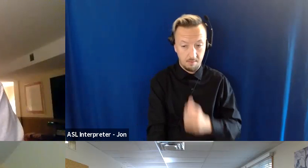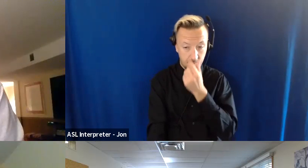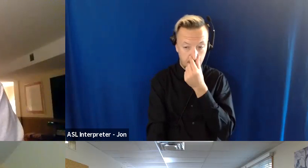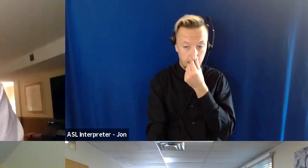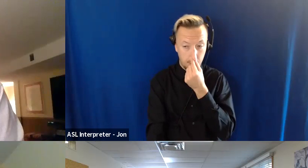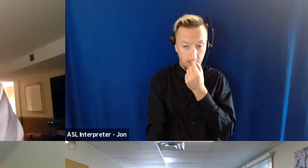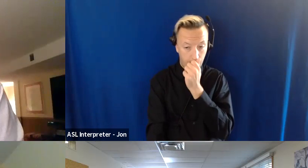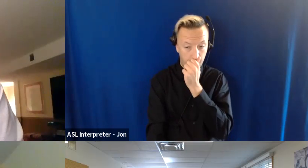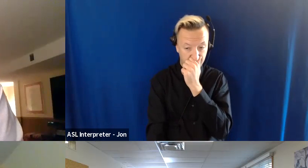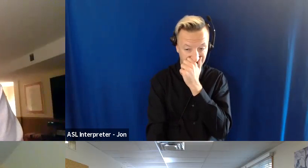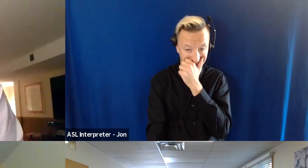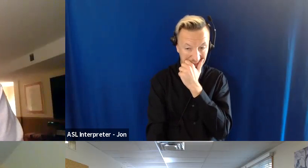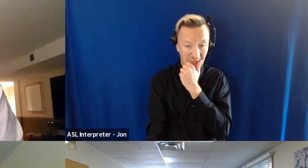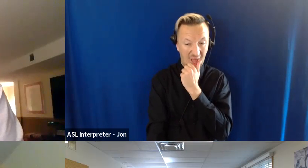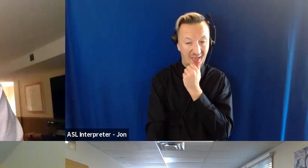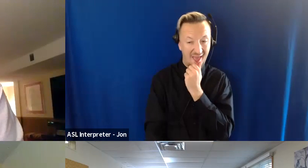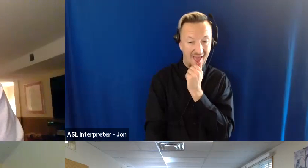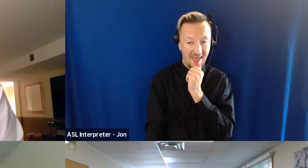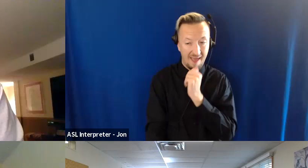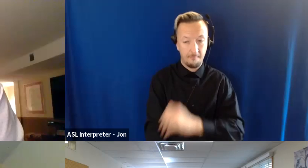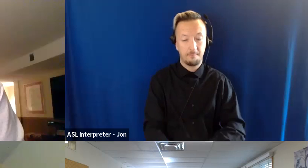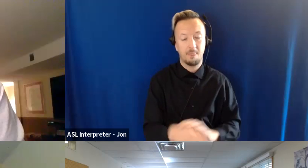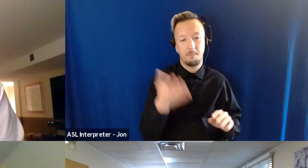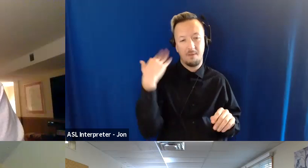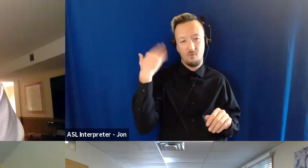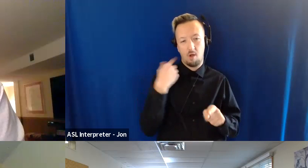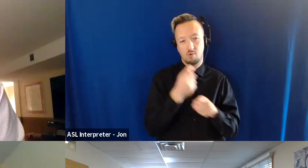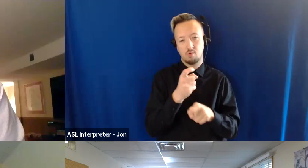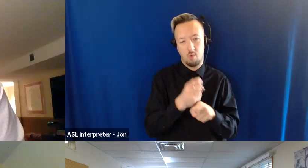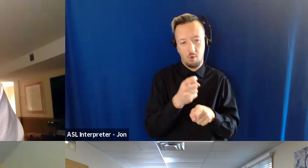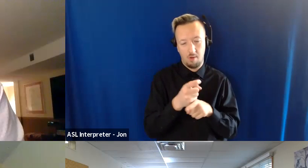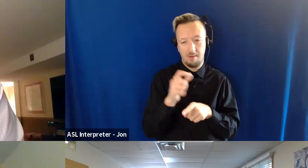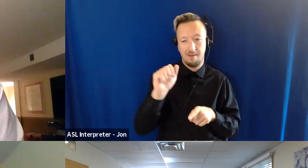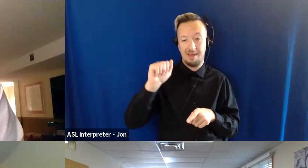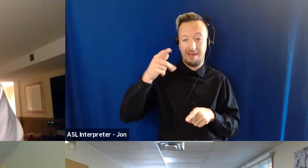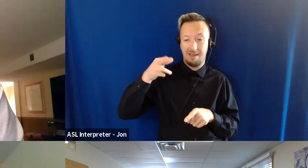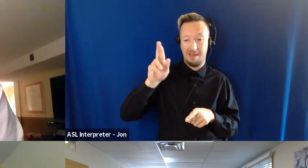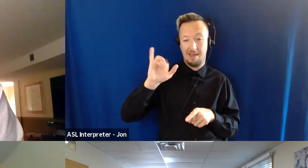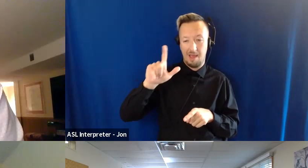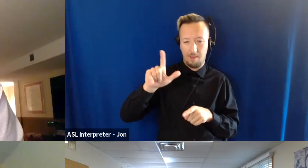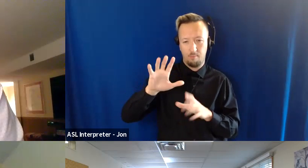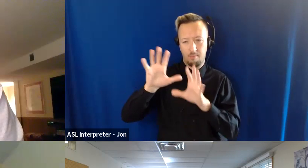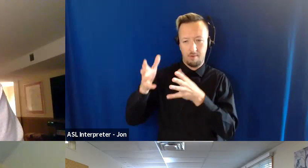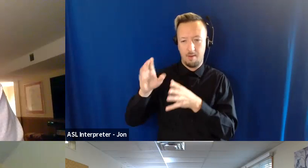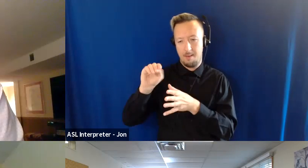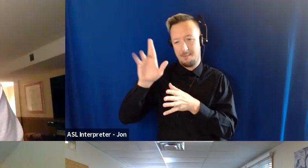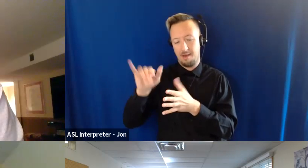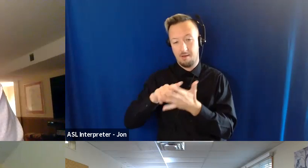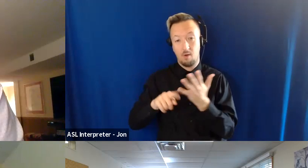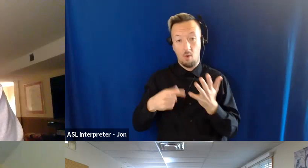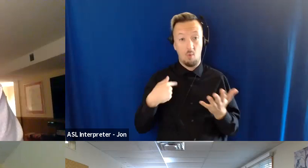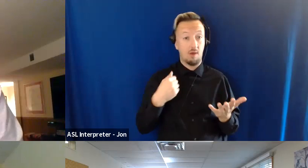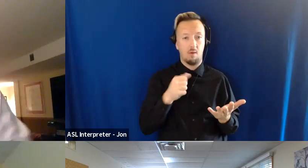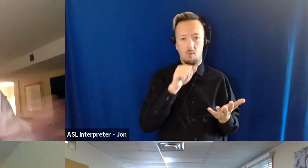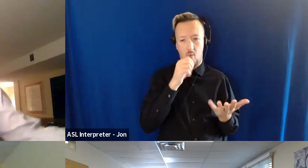came out, I started joking a little bit with the April crew, Sierra and Mary, that we'd love to do this